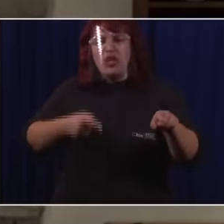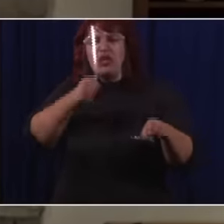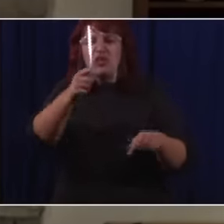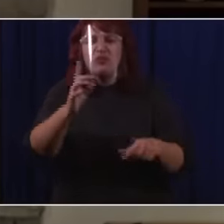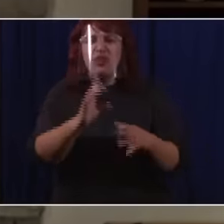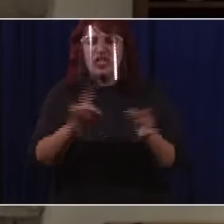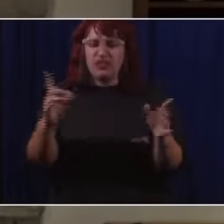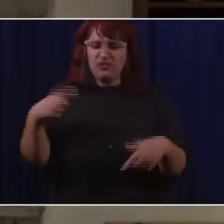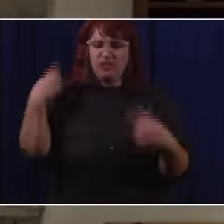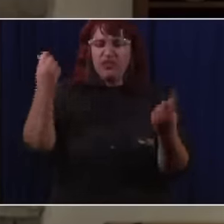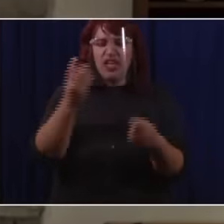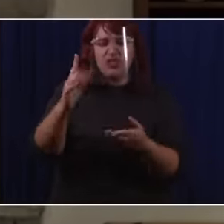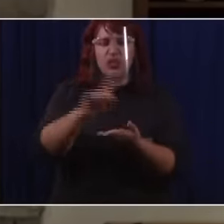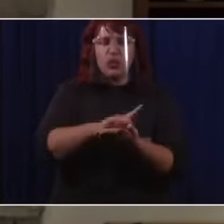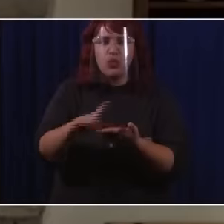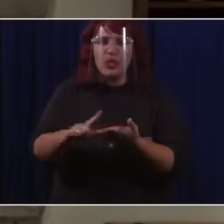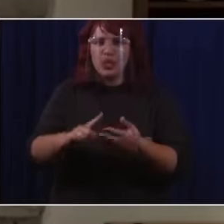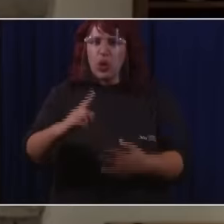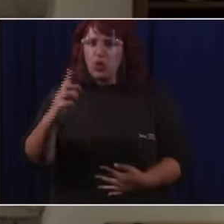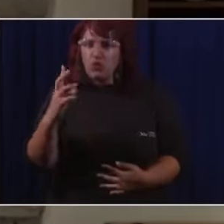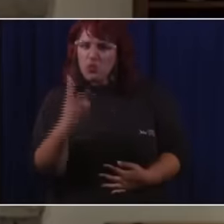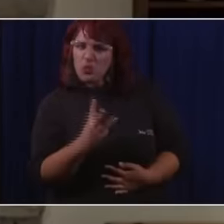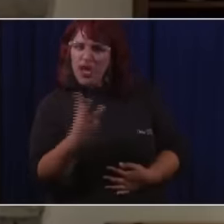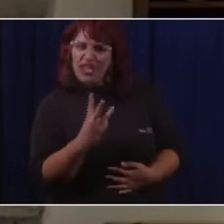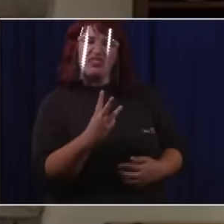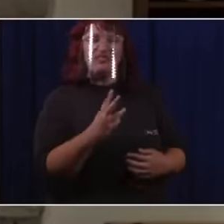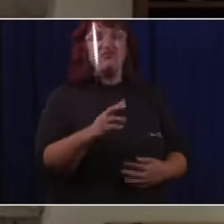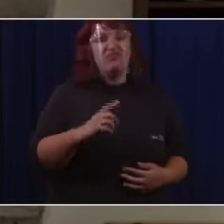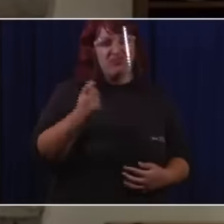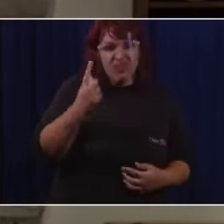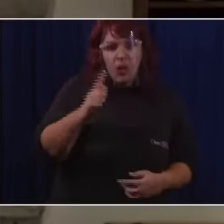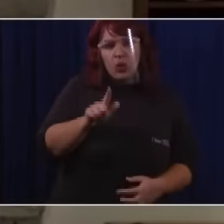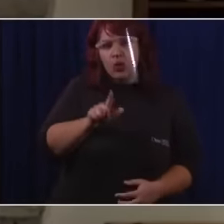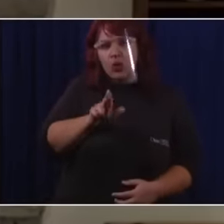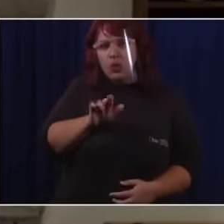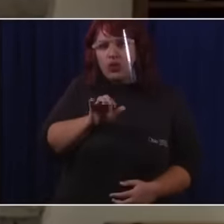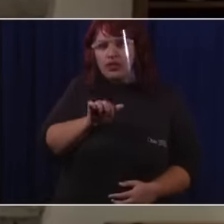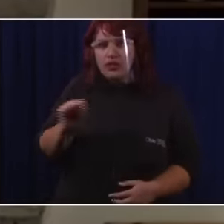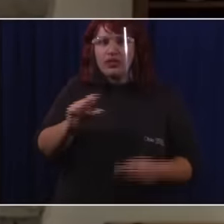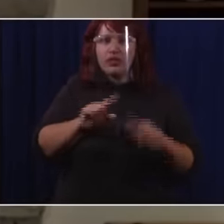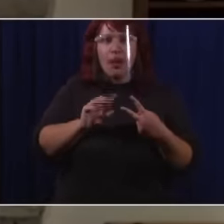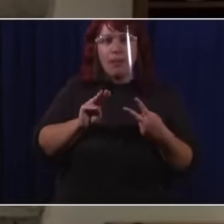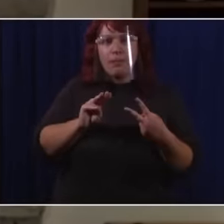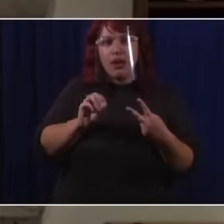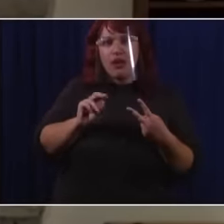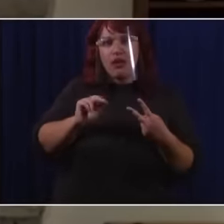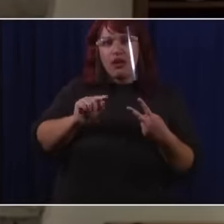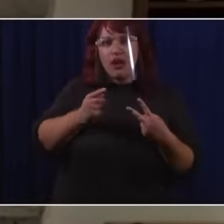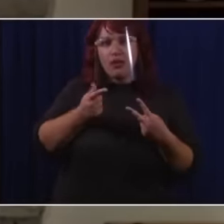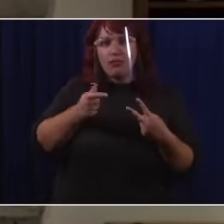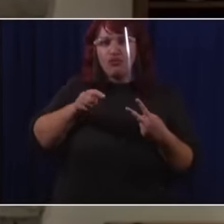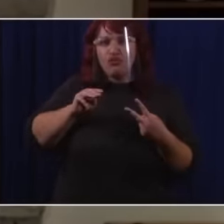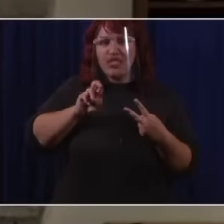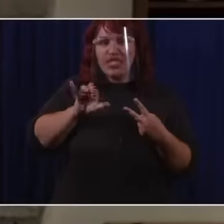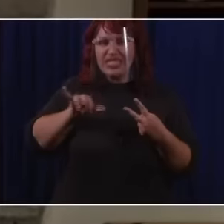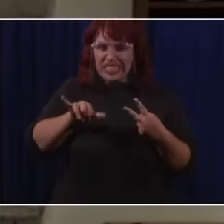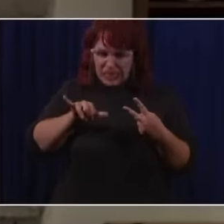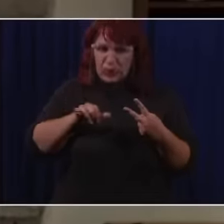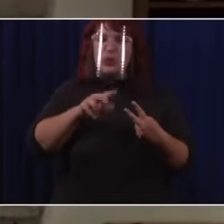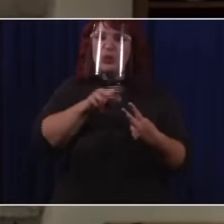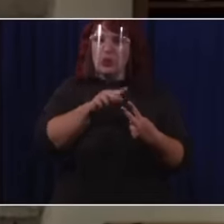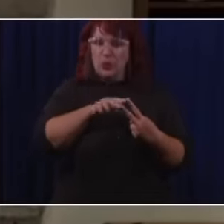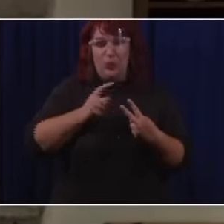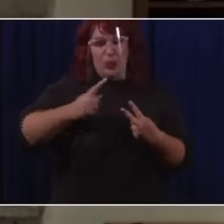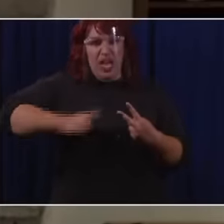for the last few weeks, Lucas and Montgomery counties are both in the red now. Have we found any connection between those rallies